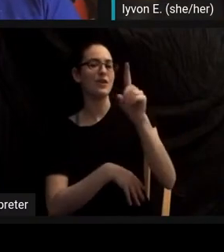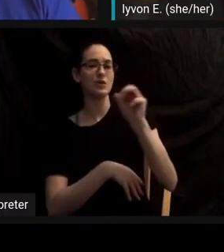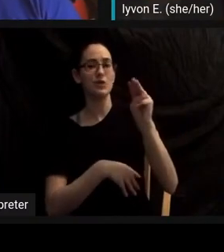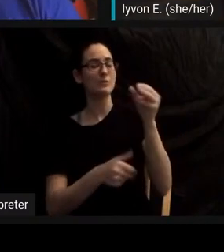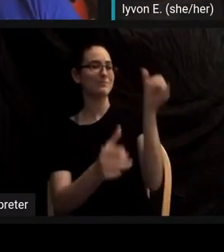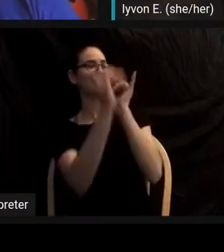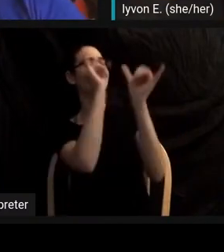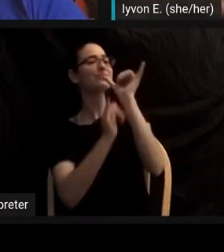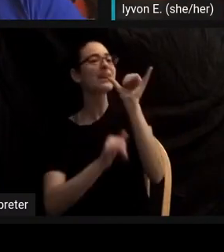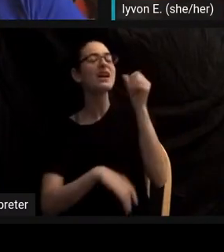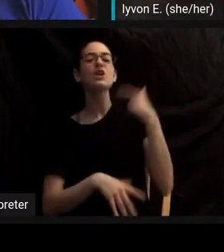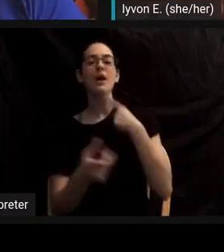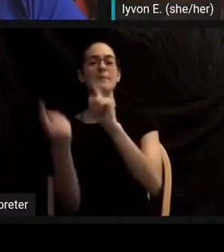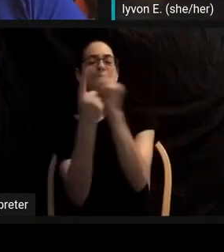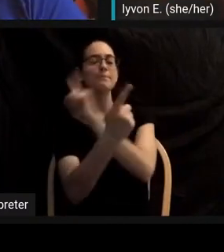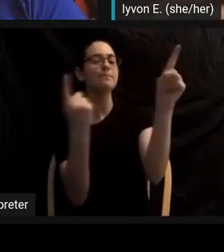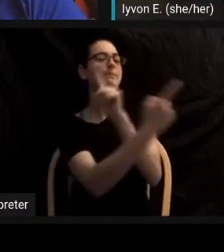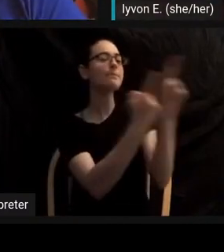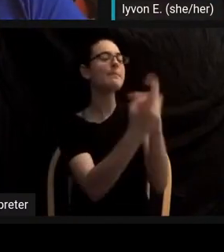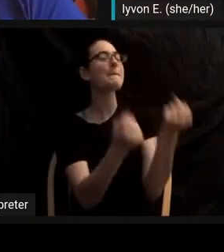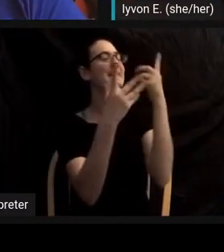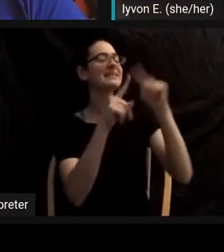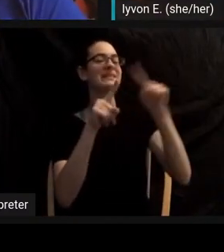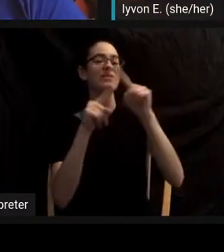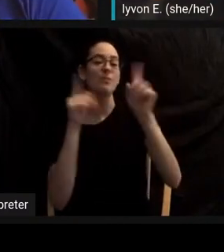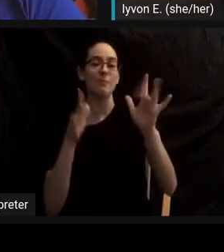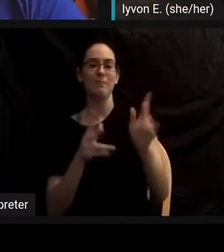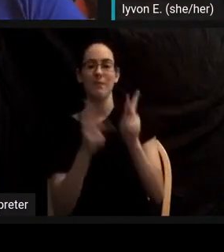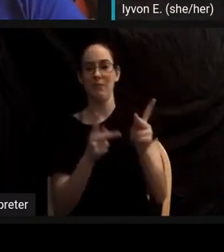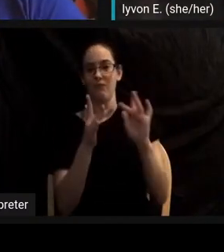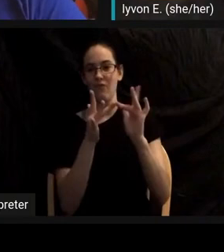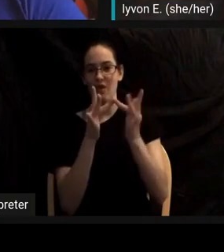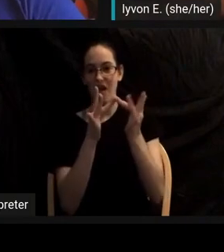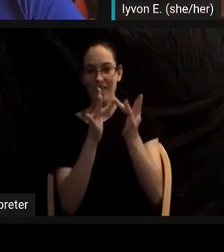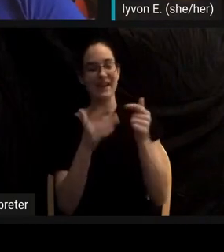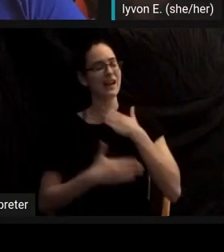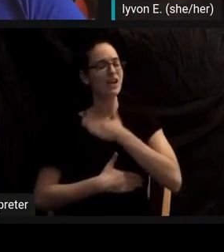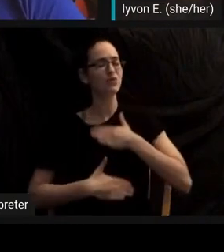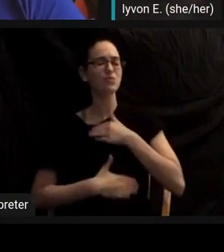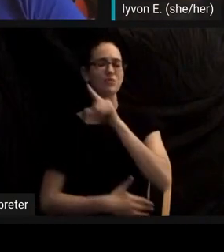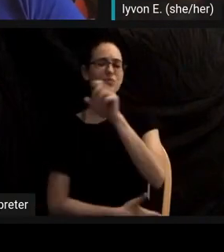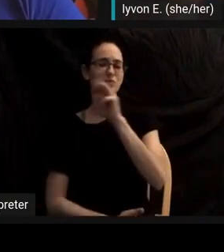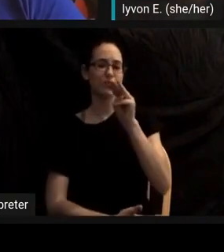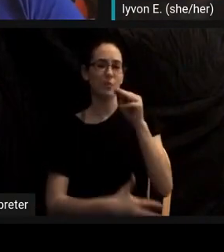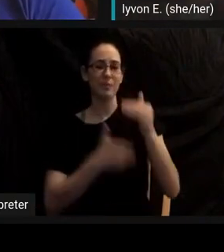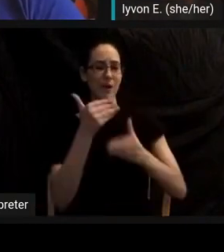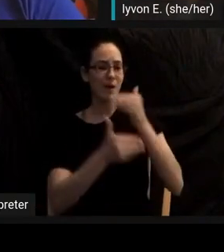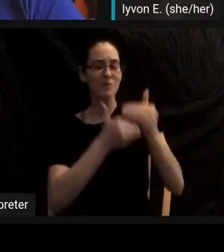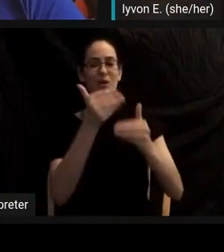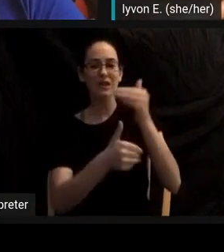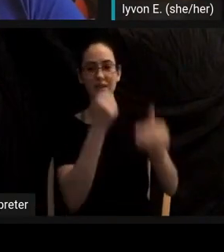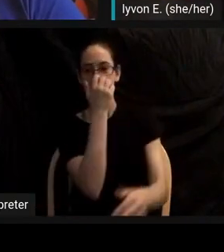I've started to make so many of these connections and kind of enjoy the Zoom process as I like have learned to